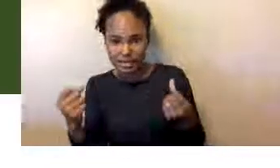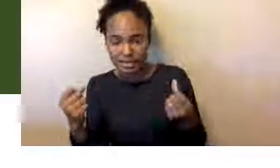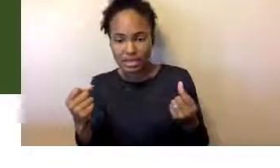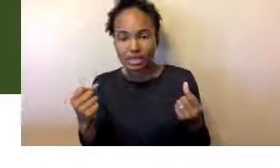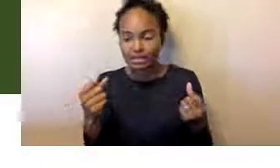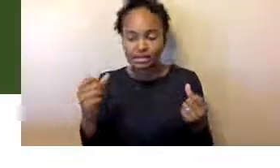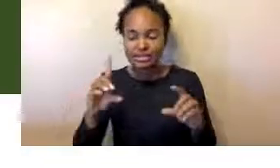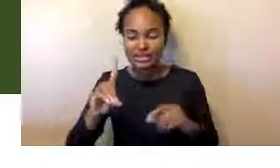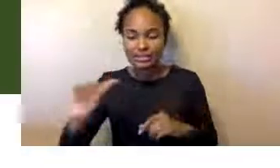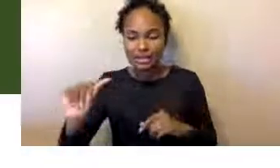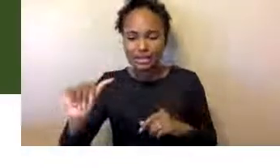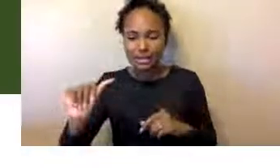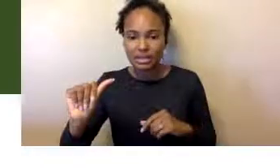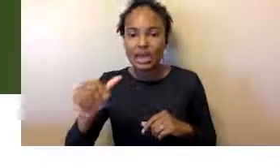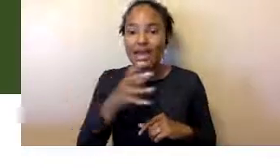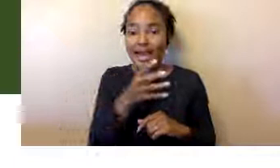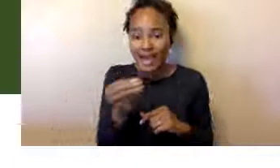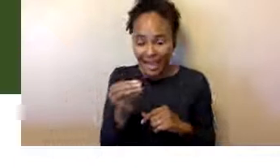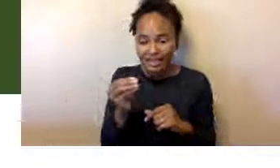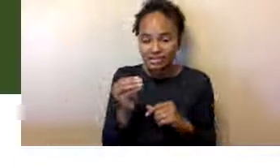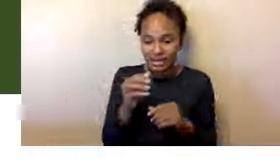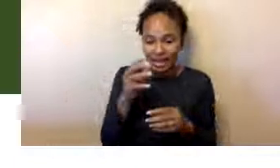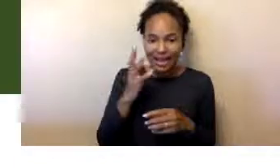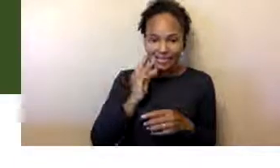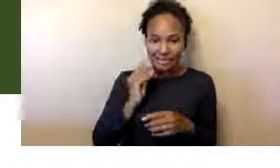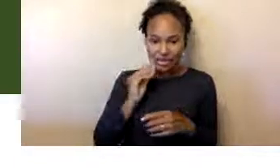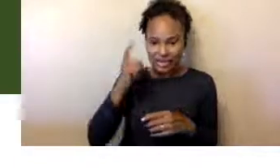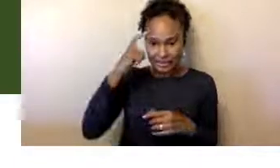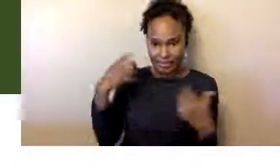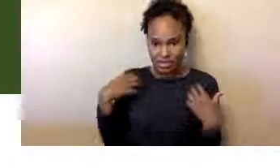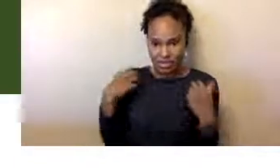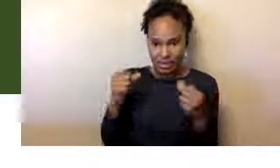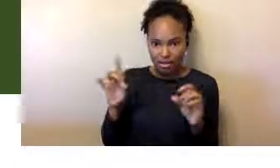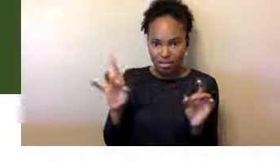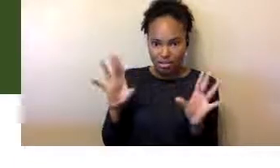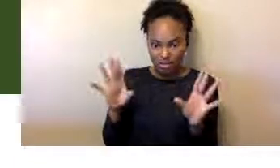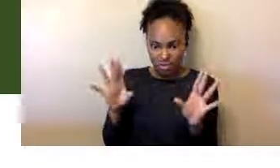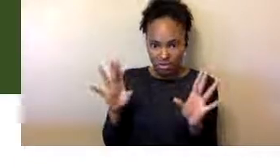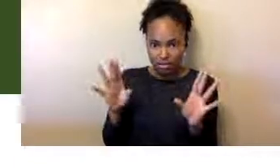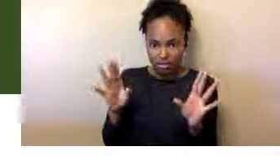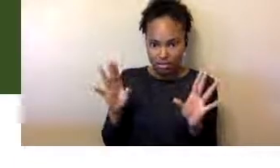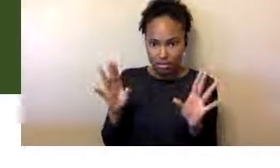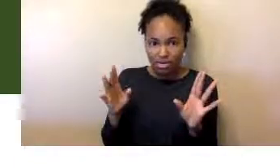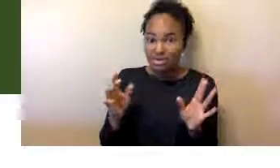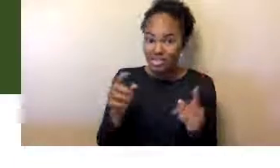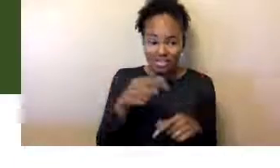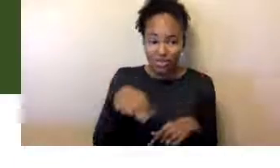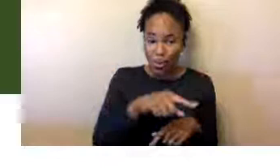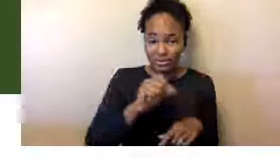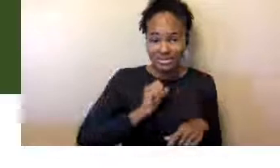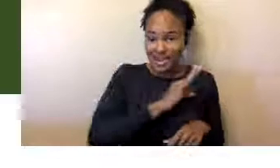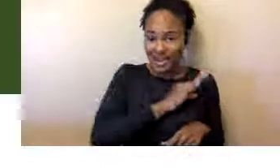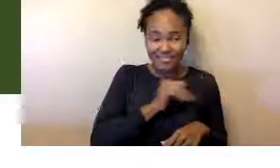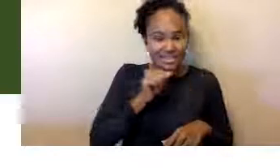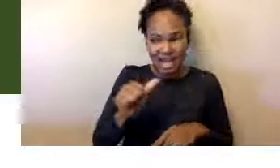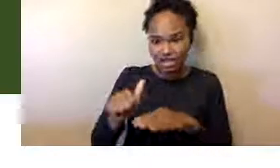also experiencing mental health crisis, most crisis line staff are not trained to assist such